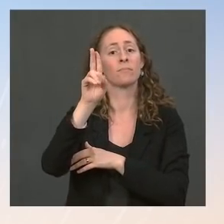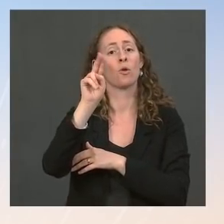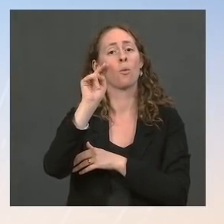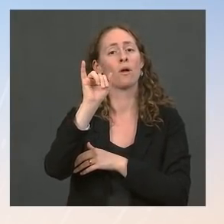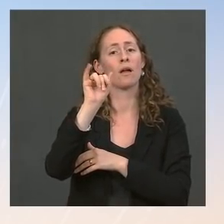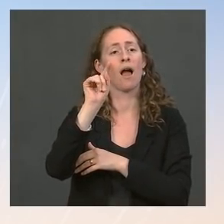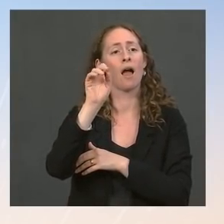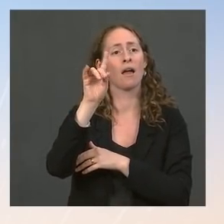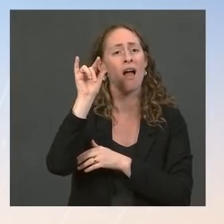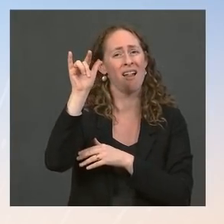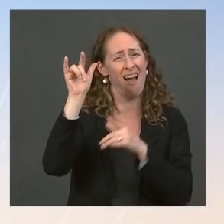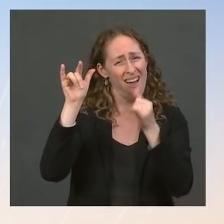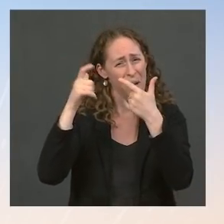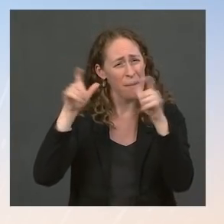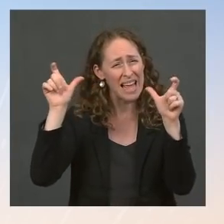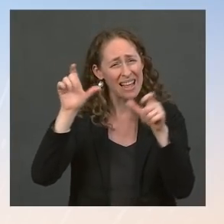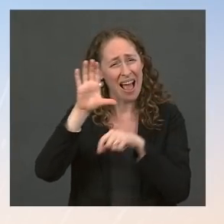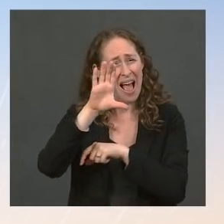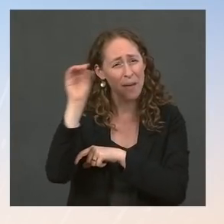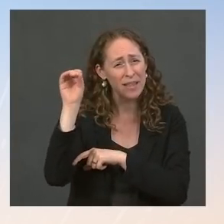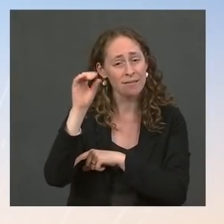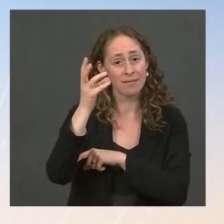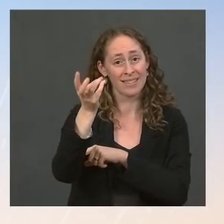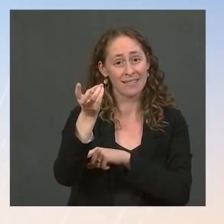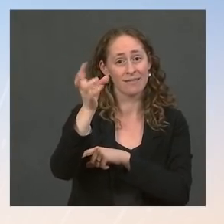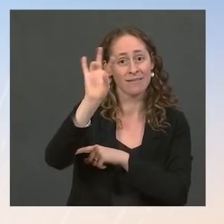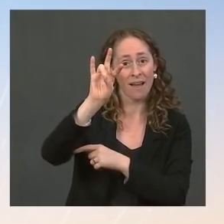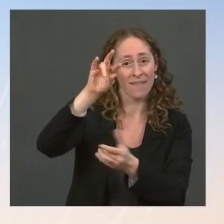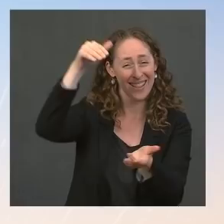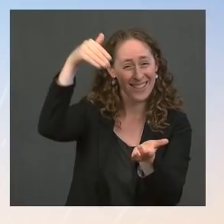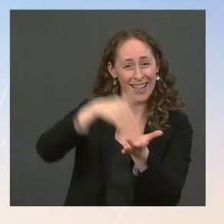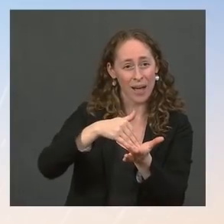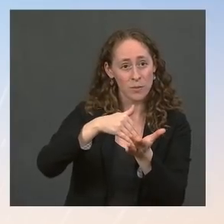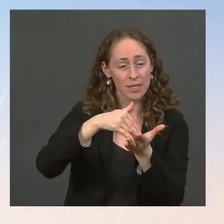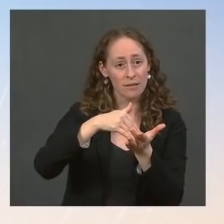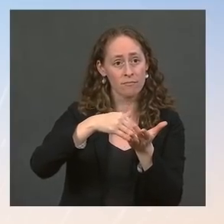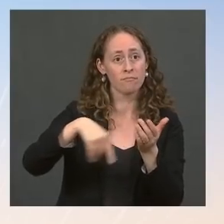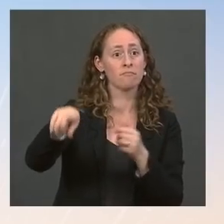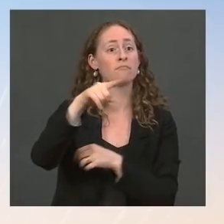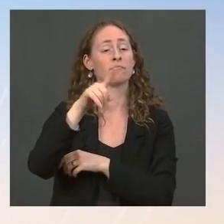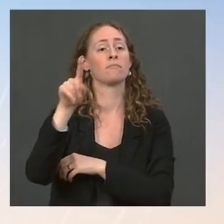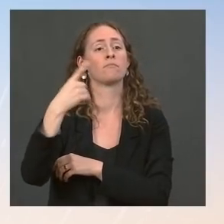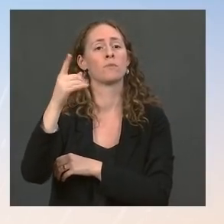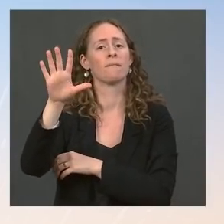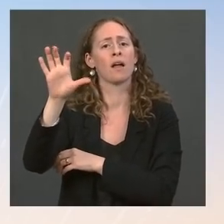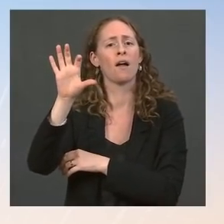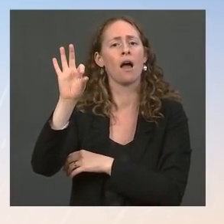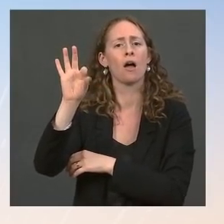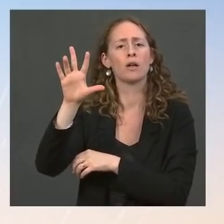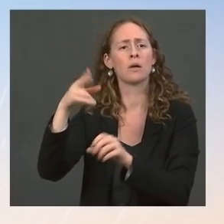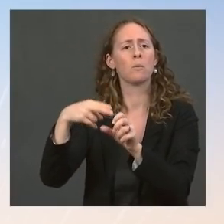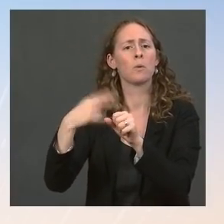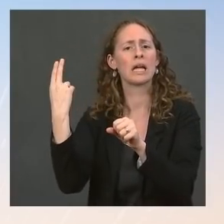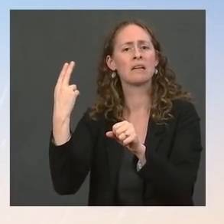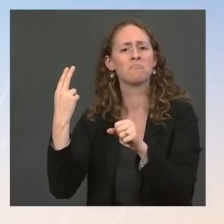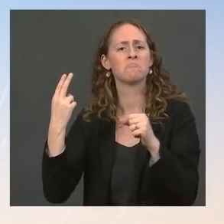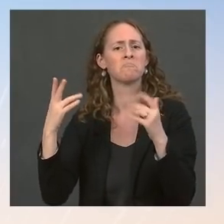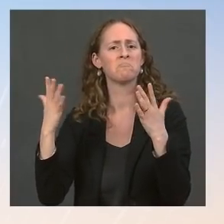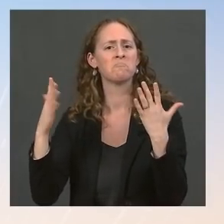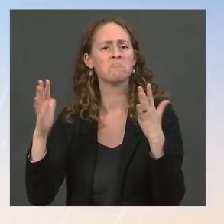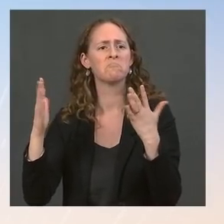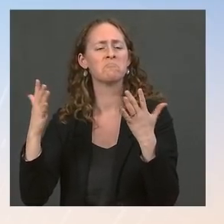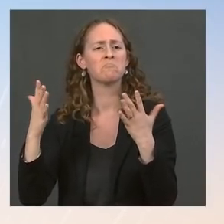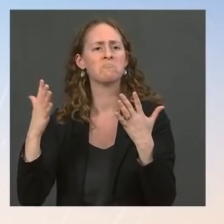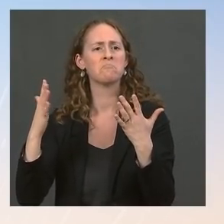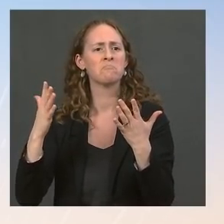company, 67,000 employees. They lost 593 employees or decided not to get vaccinated, less than